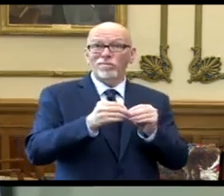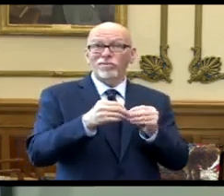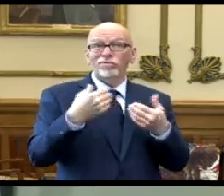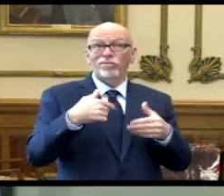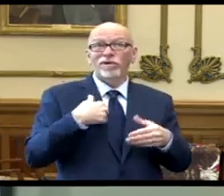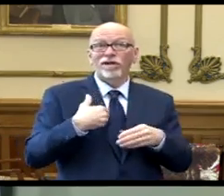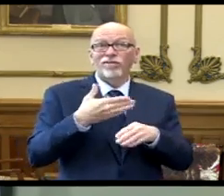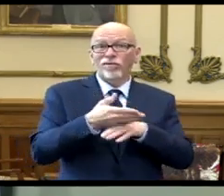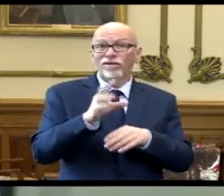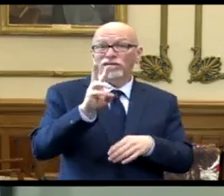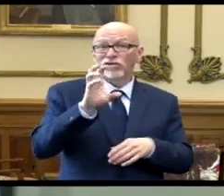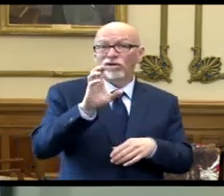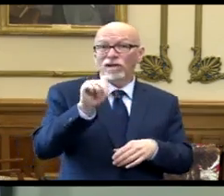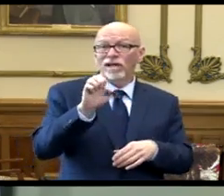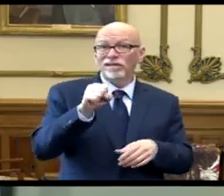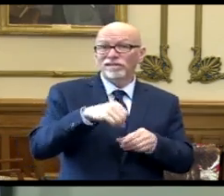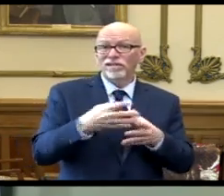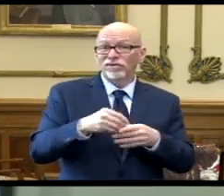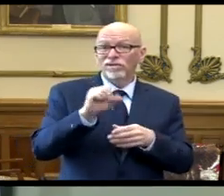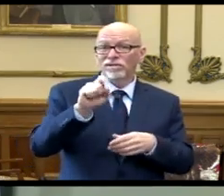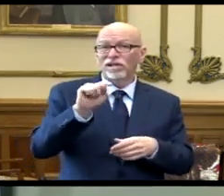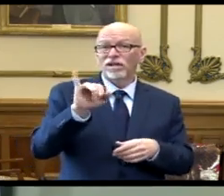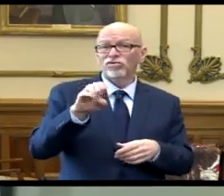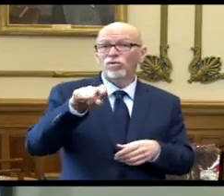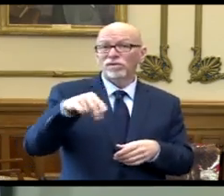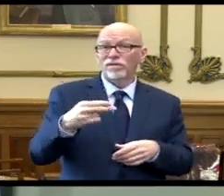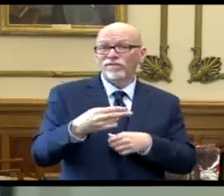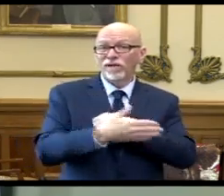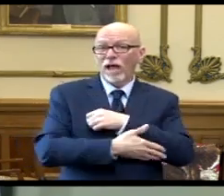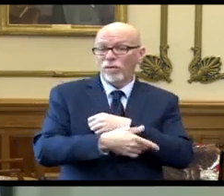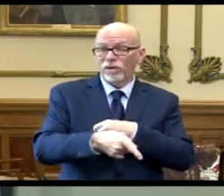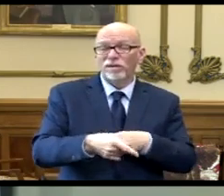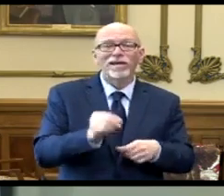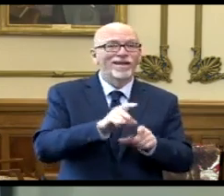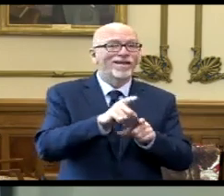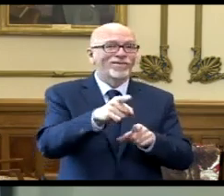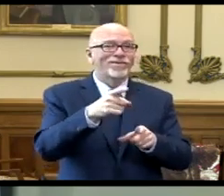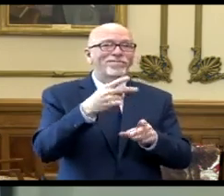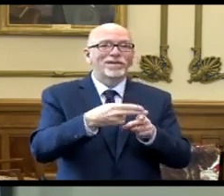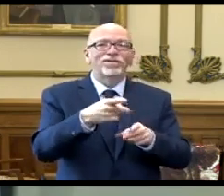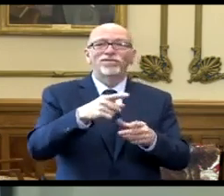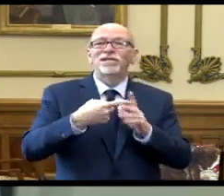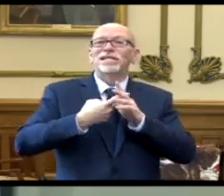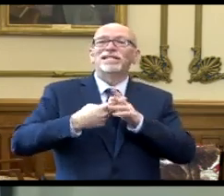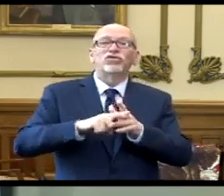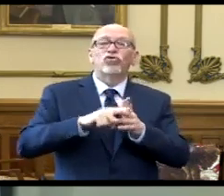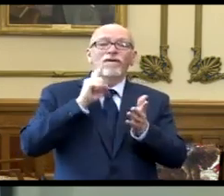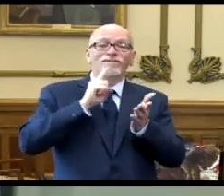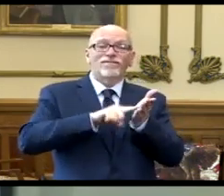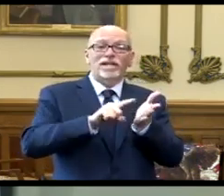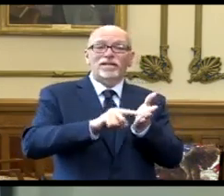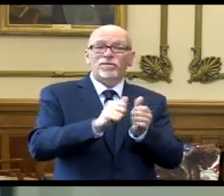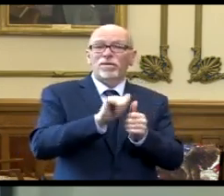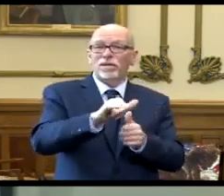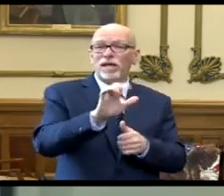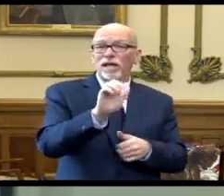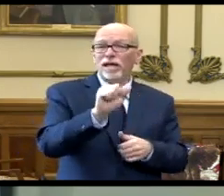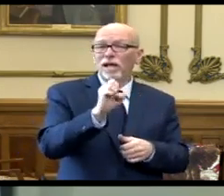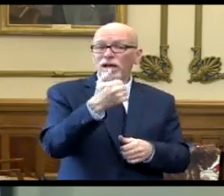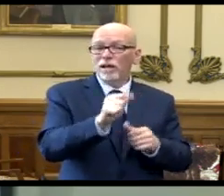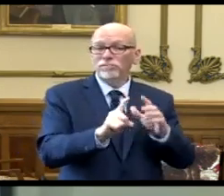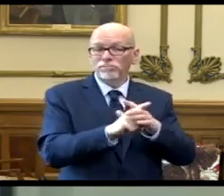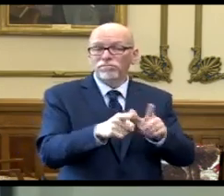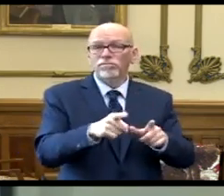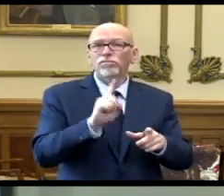over 600 cases here in St. Joseph County. And as you pointed out, that initial investigation into the case is